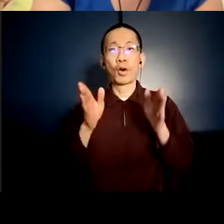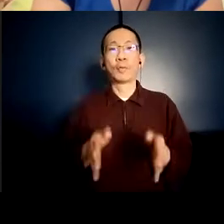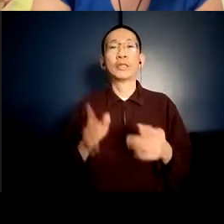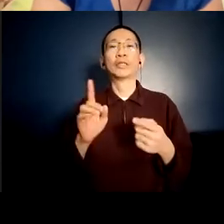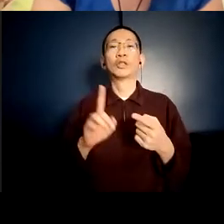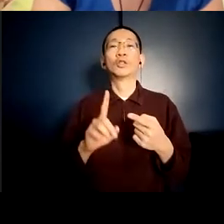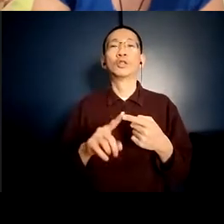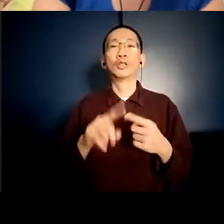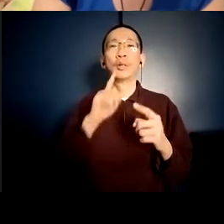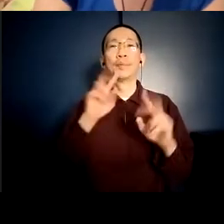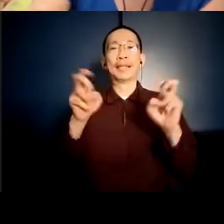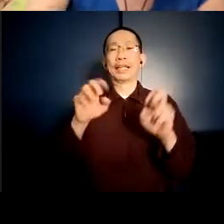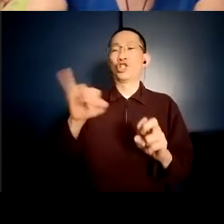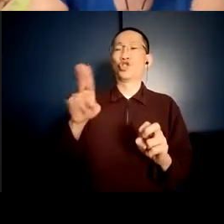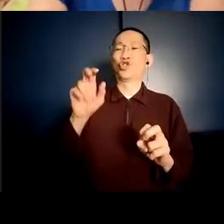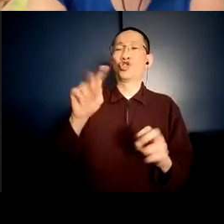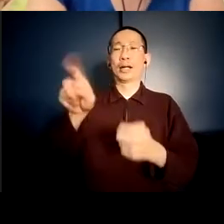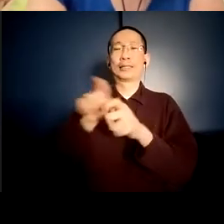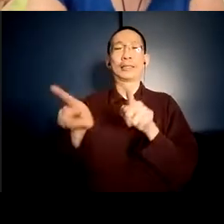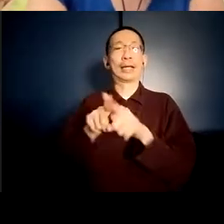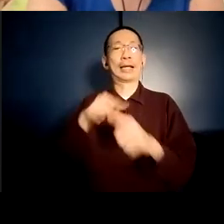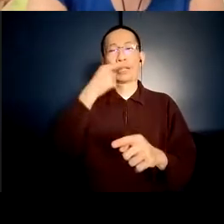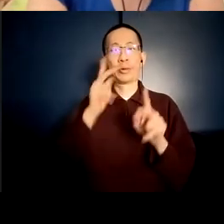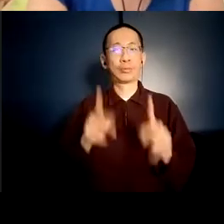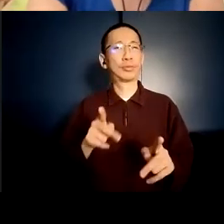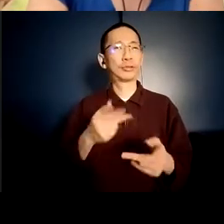to be just like a hearing person.